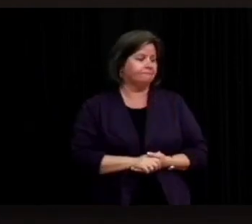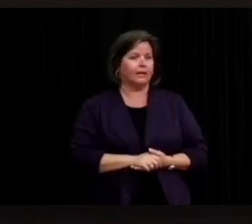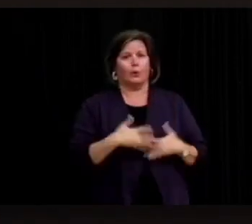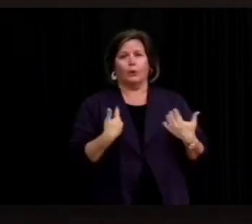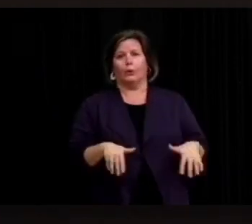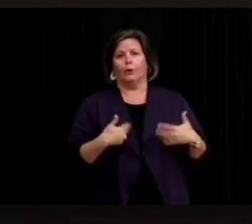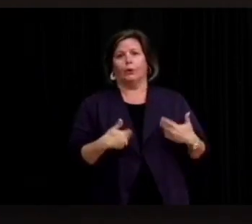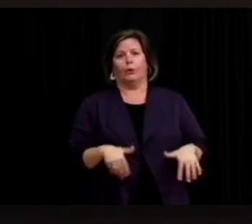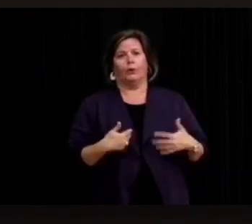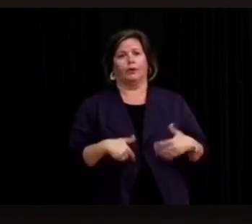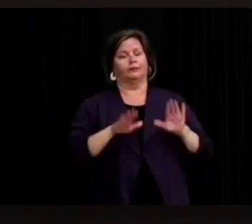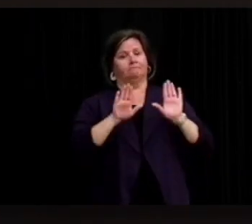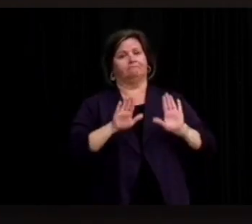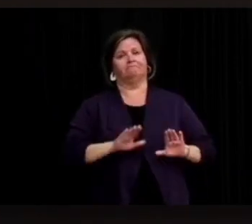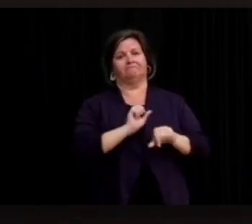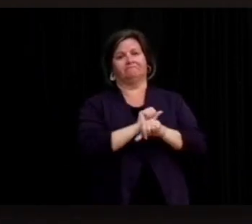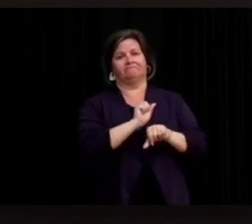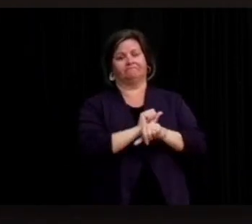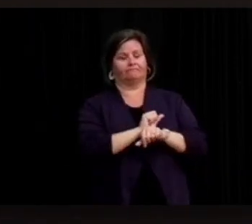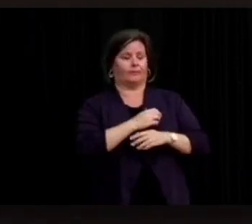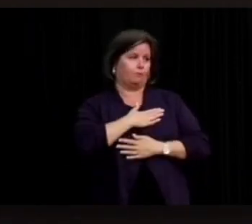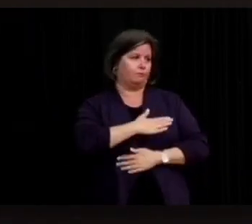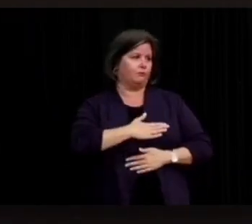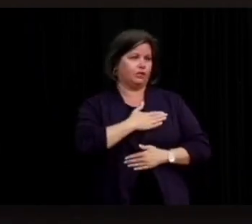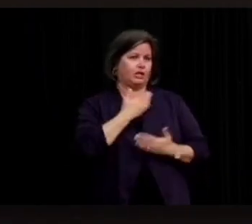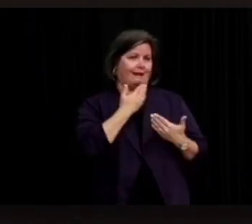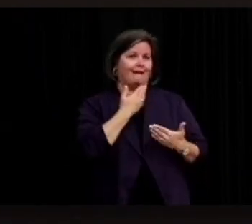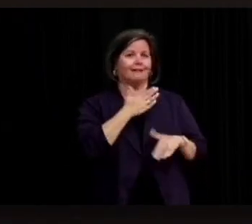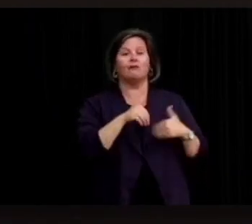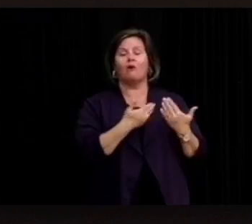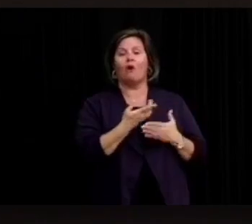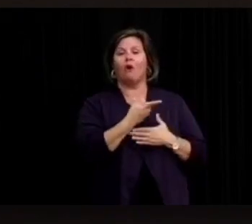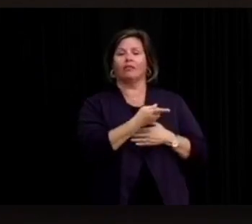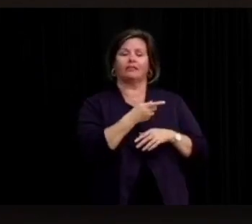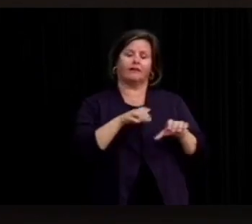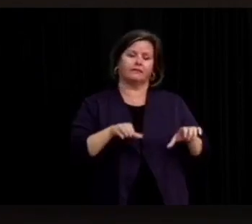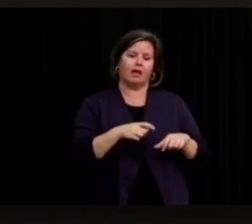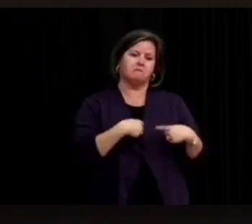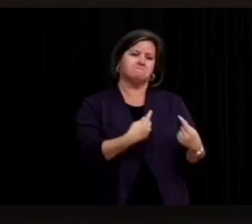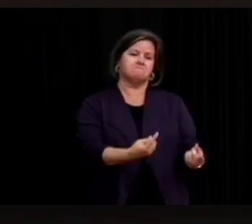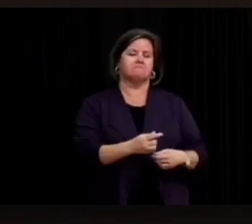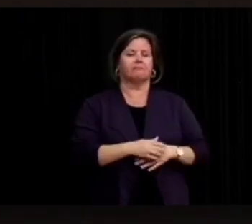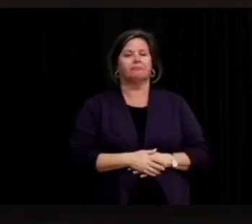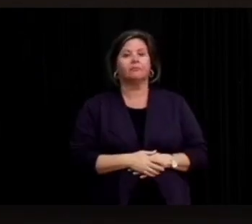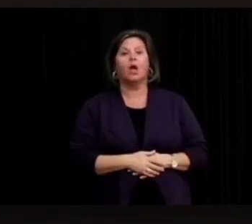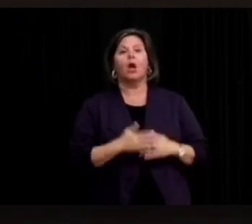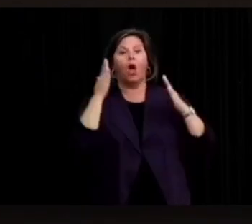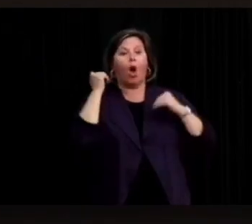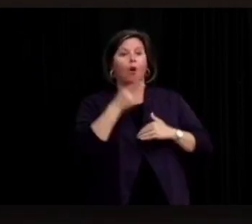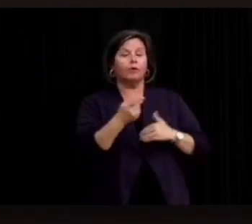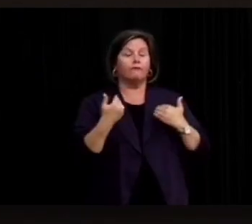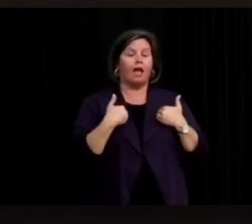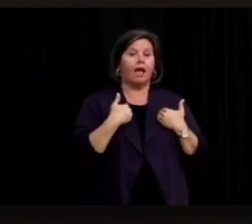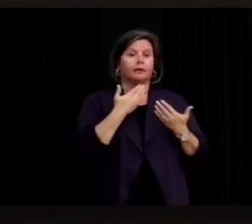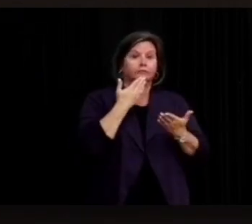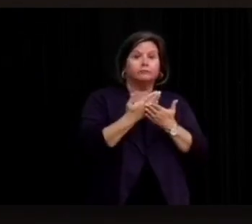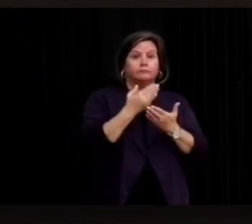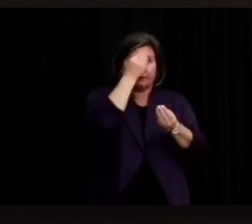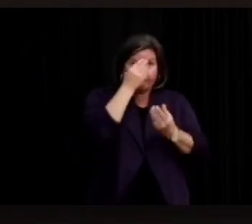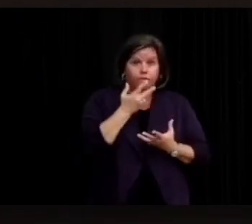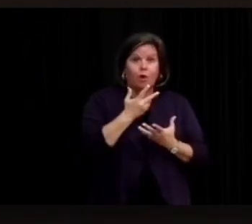Extremely hard. So we appreciated all that they've done. I hope you had an informative and productive day. Did